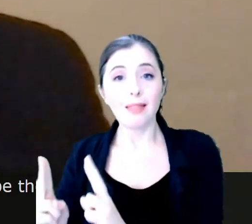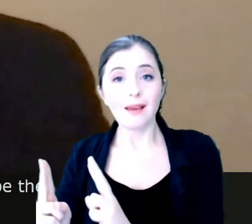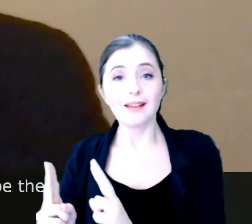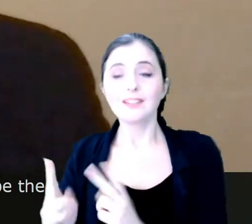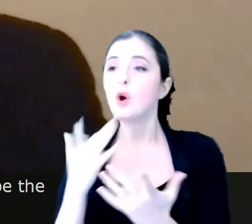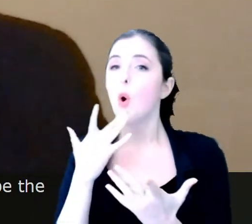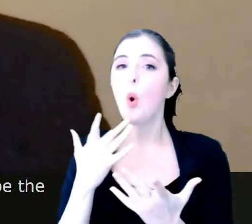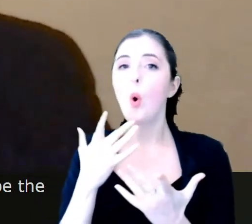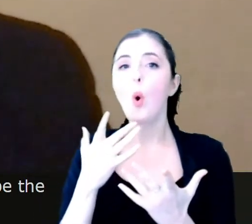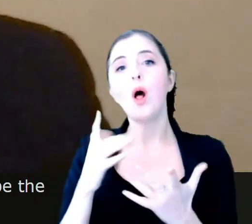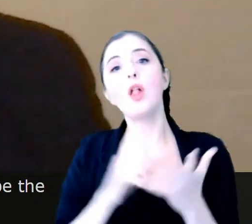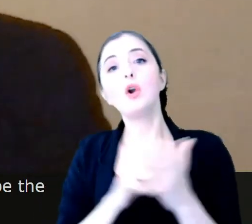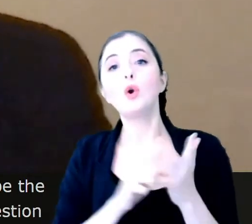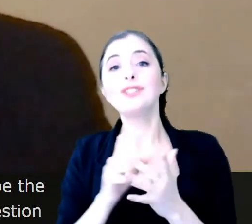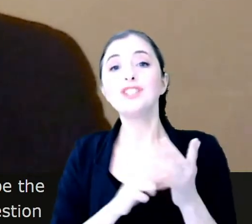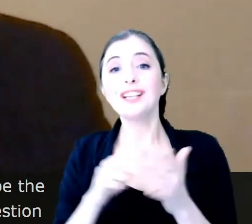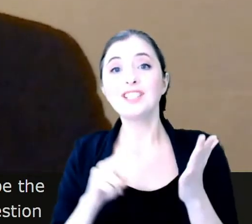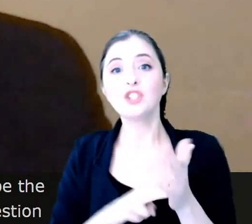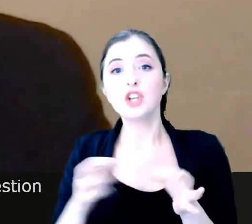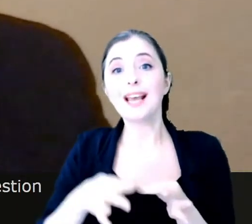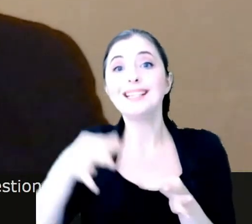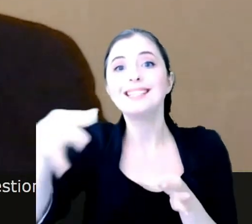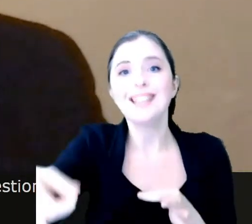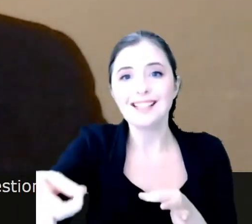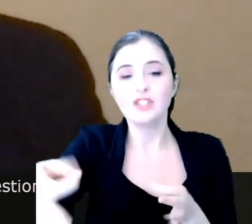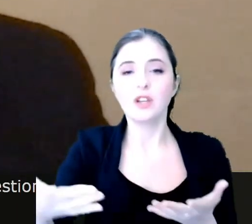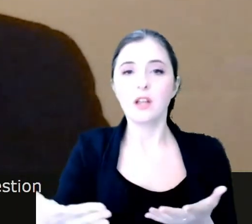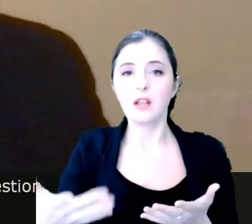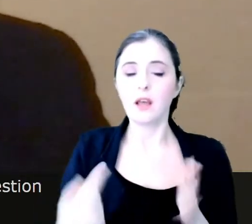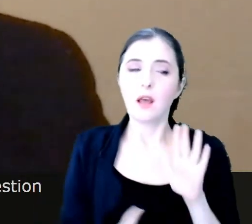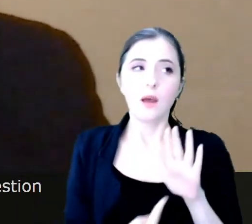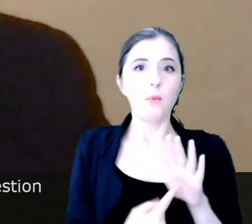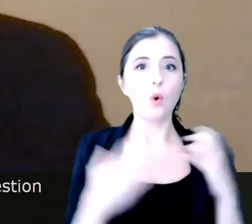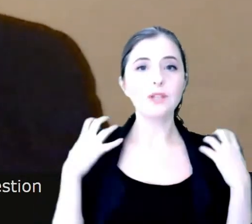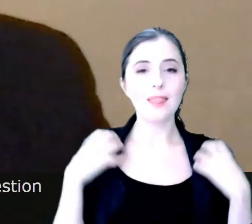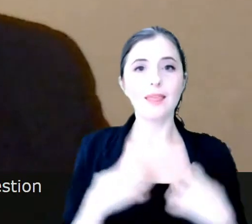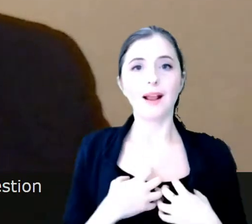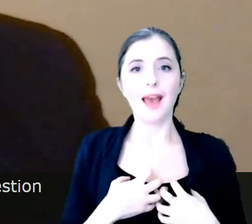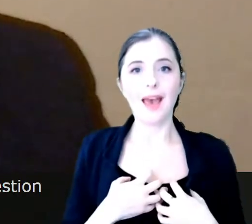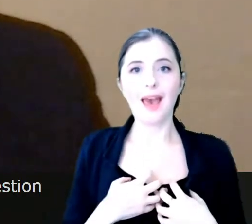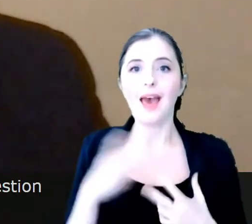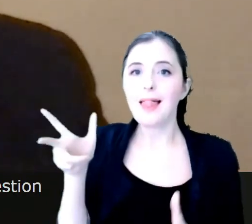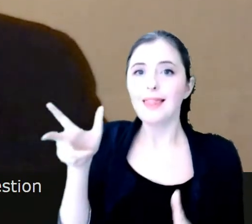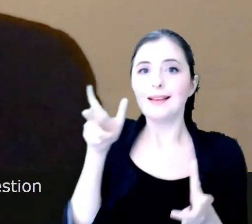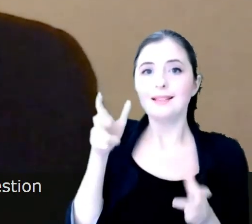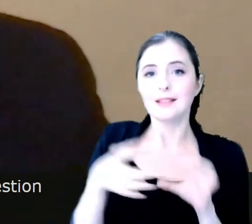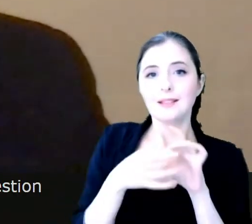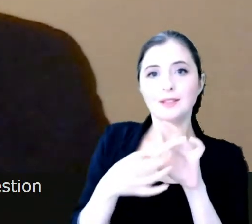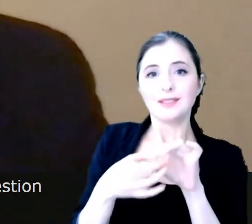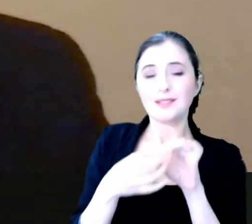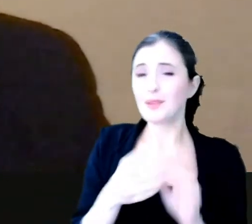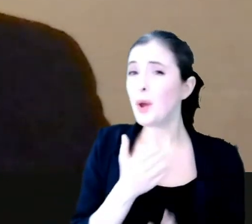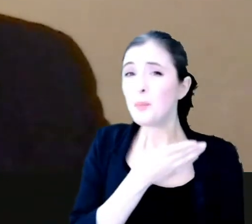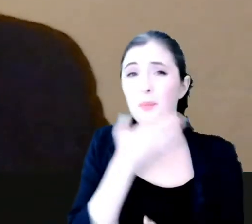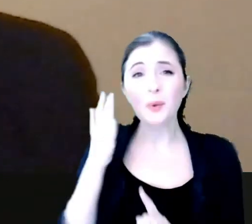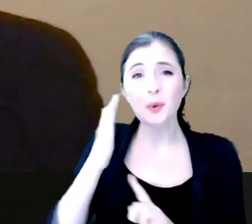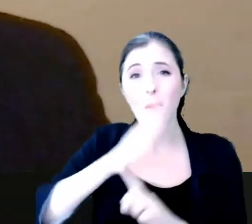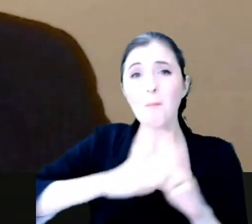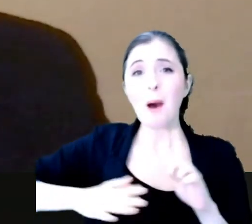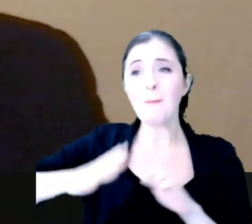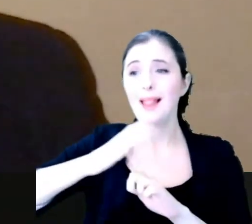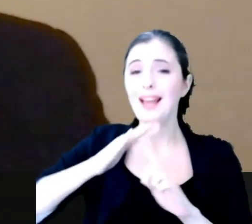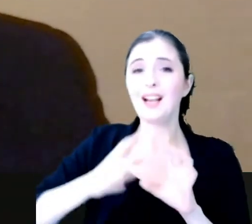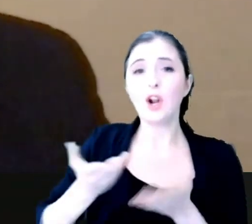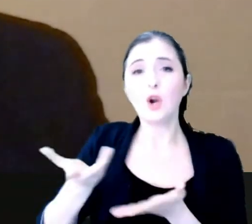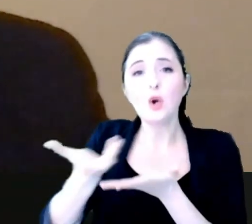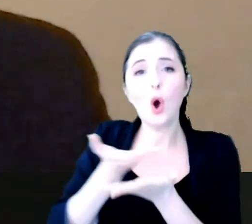is important that the Mayor listens. He has deliberately not done public consultation during COVID, which